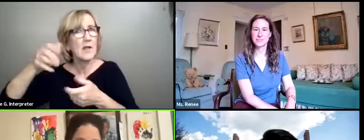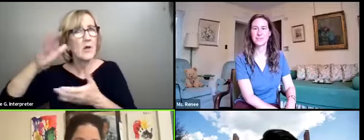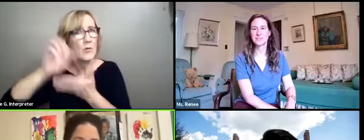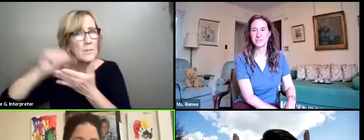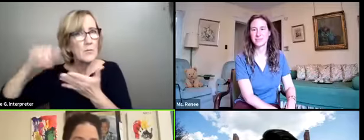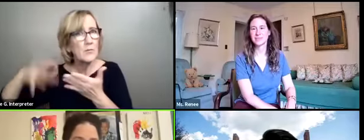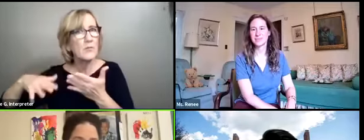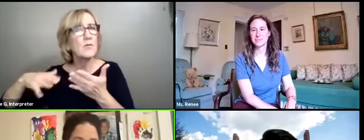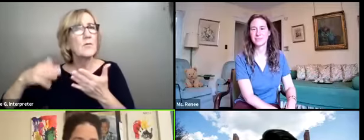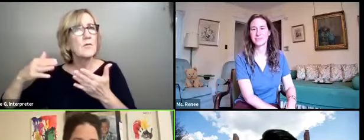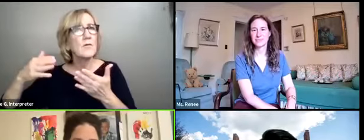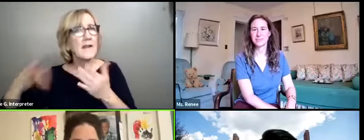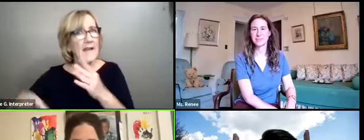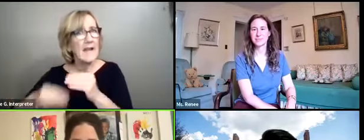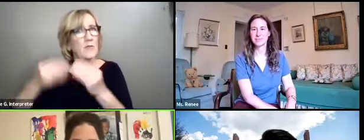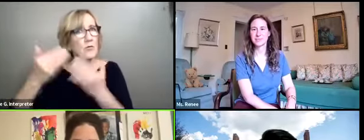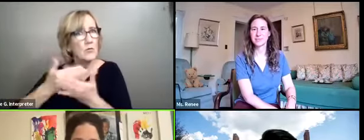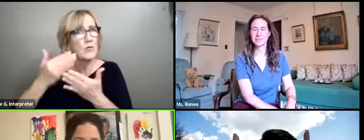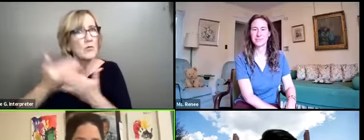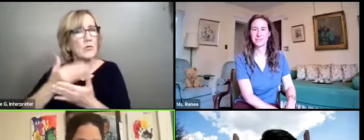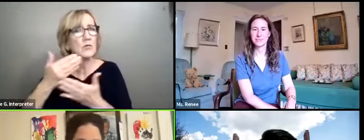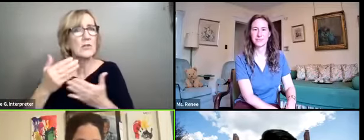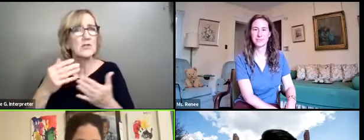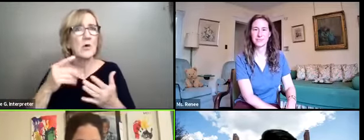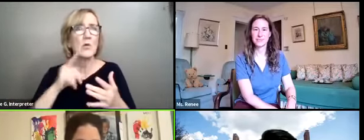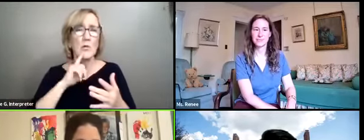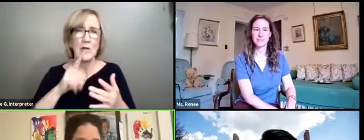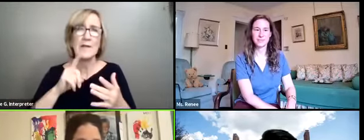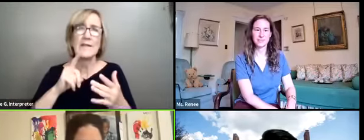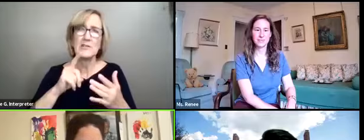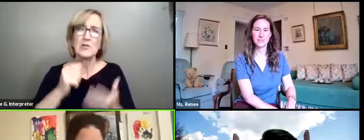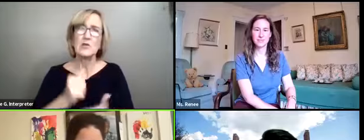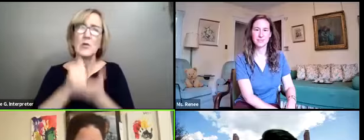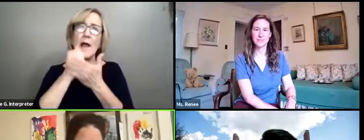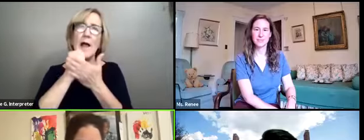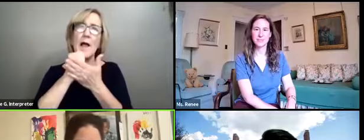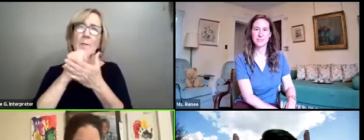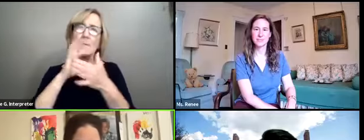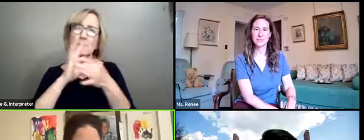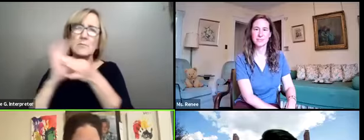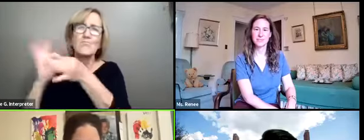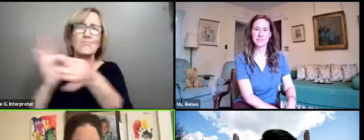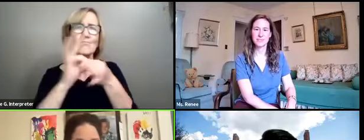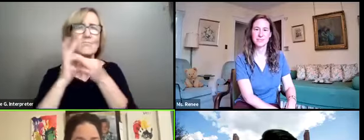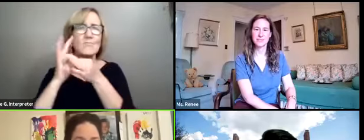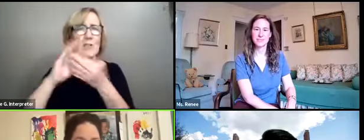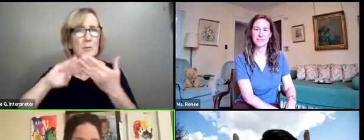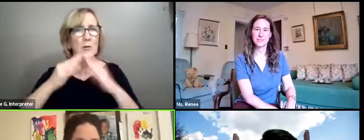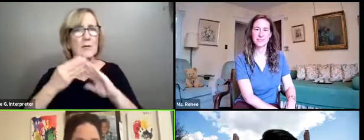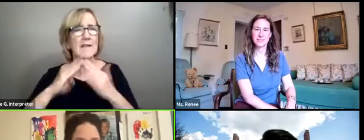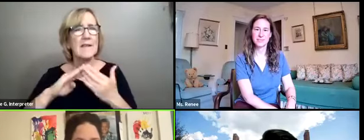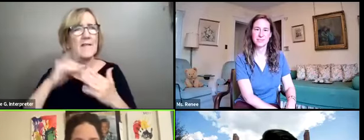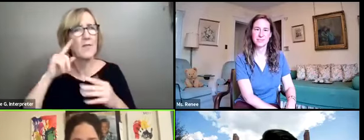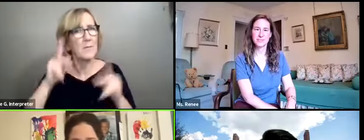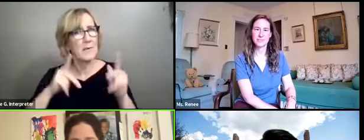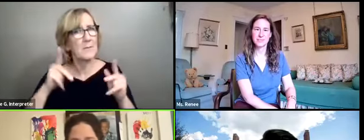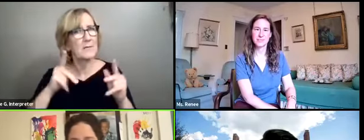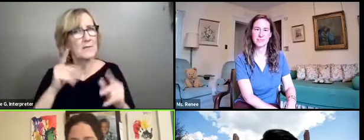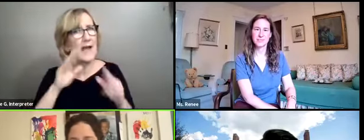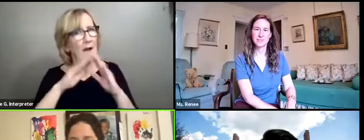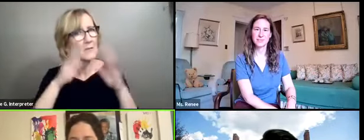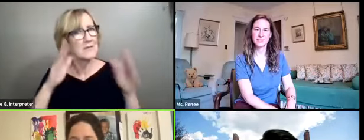other, to like build the center space or a social space in the front yards of people's homes that can kind of act